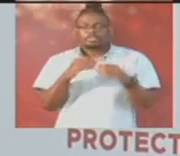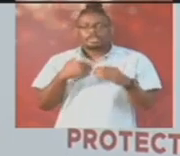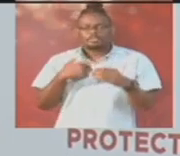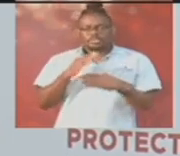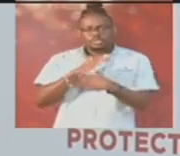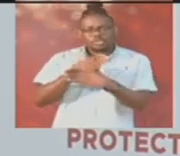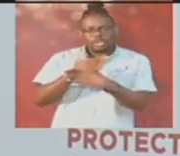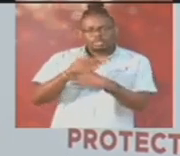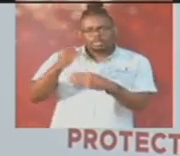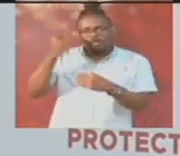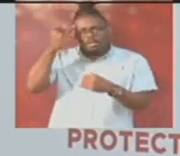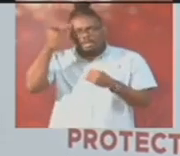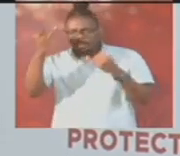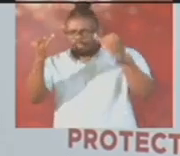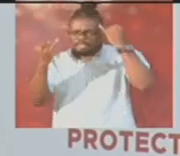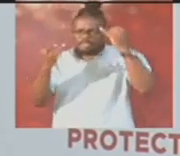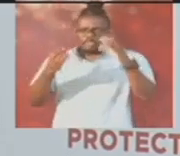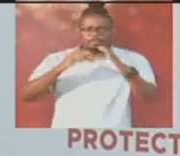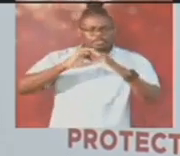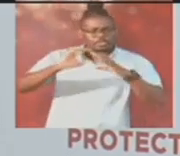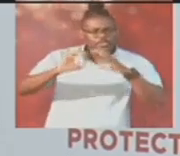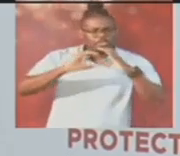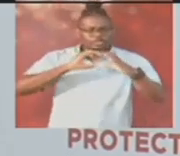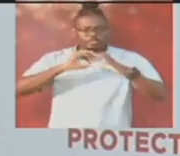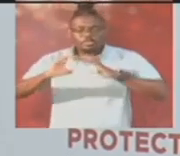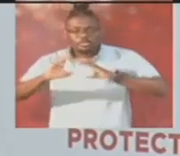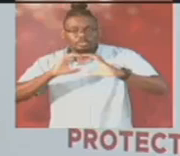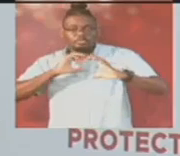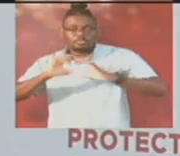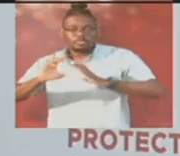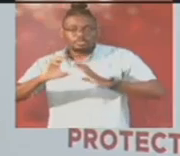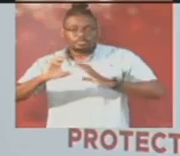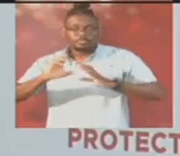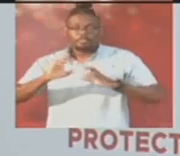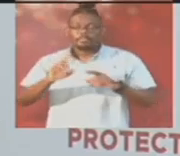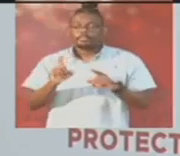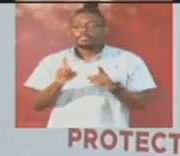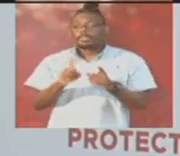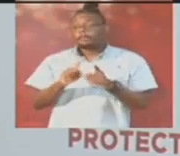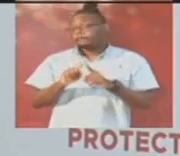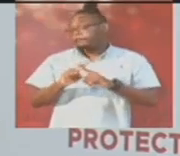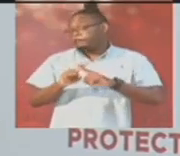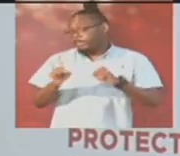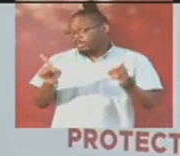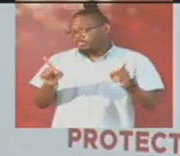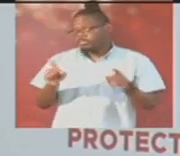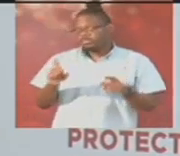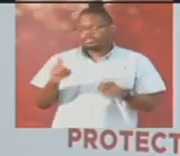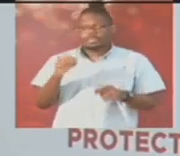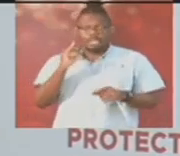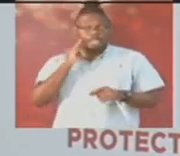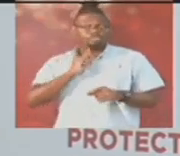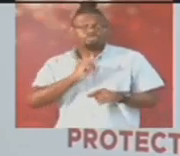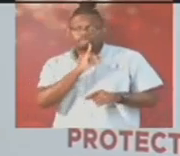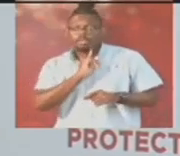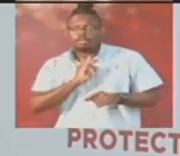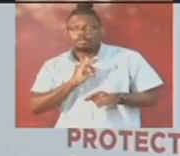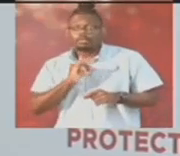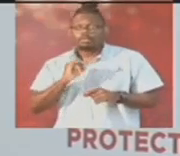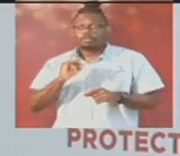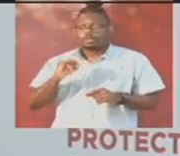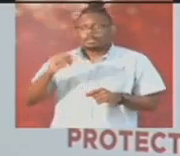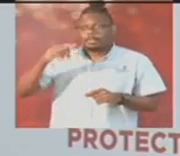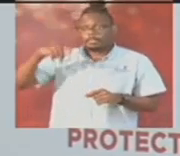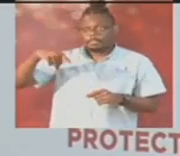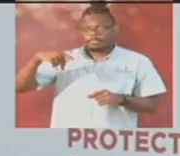ways. But of course, the general premise of it, Israel used mostly the Pfizer vaccine, as is well known in the